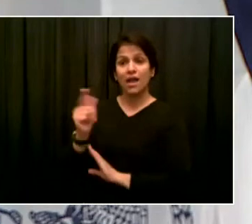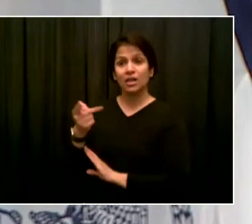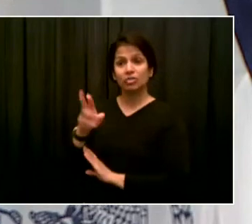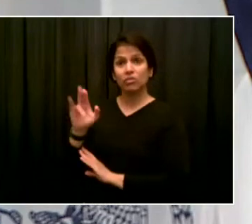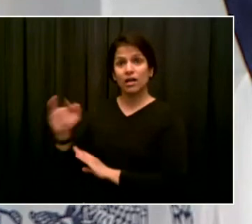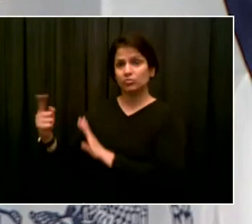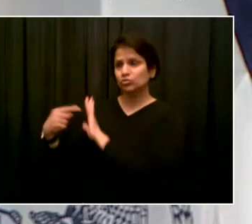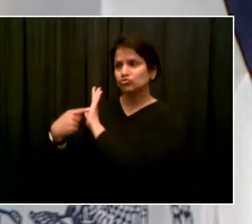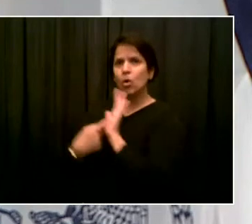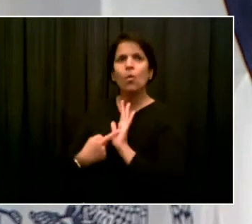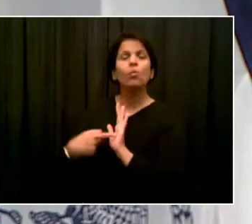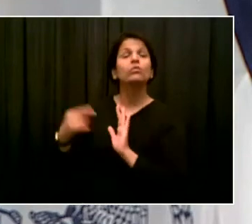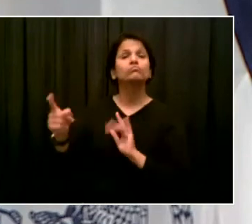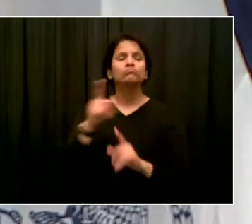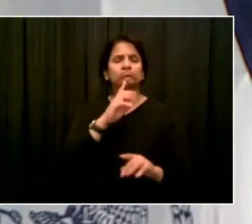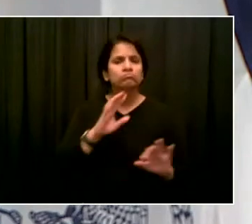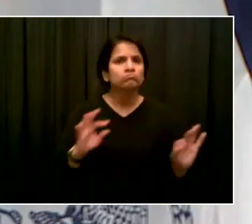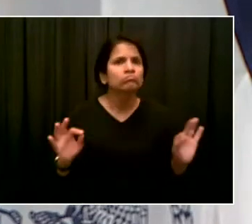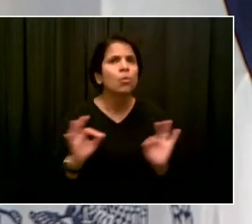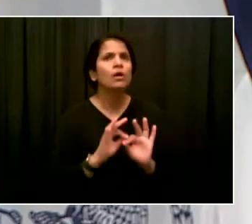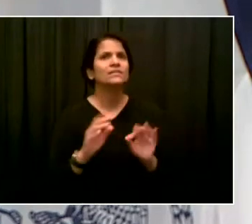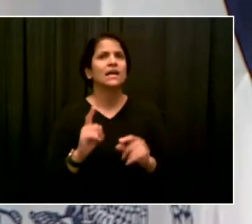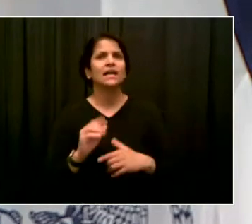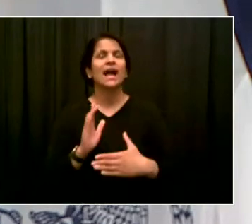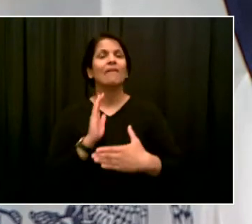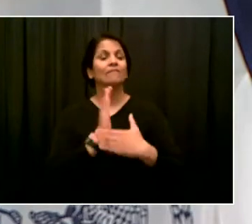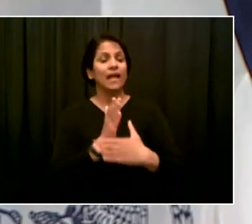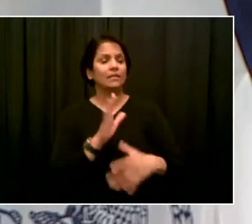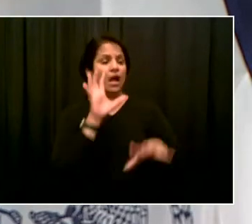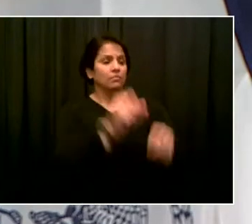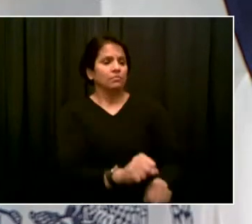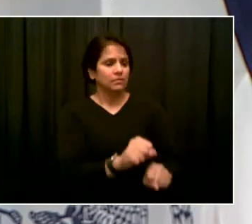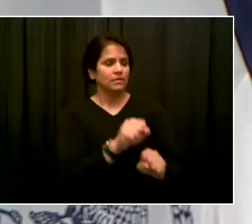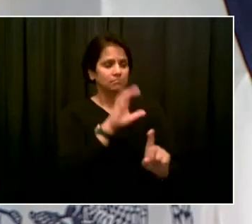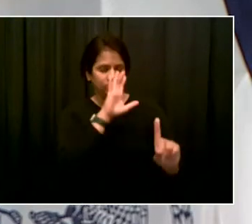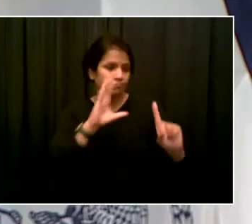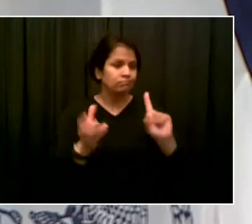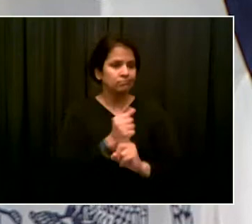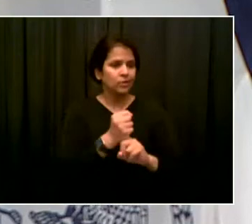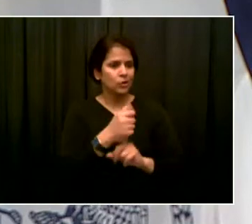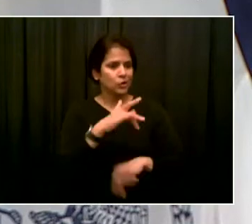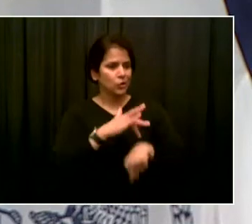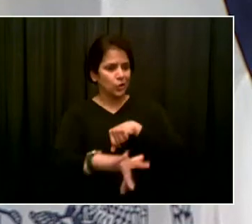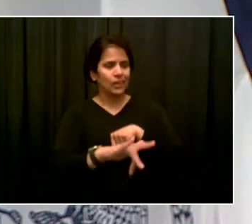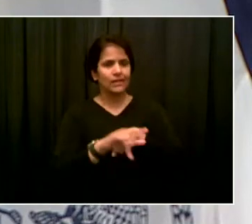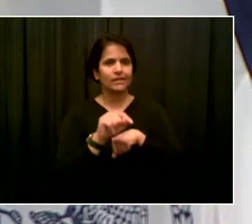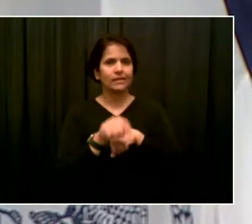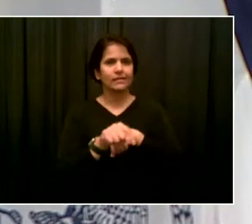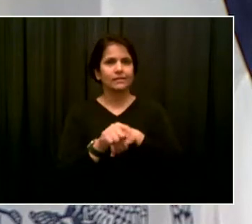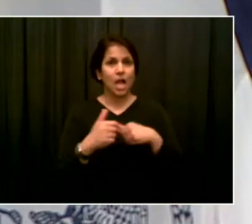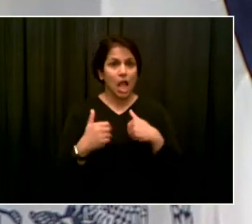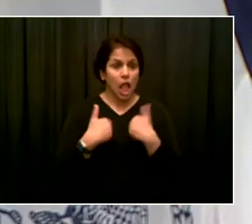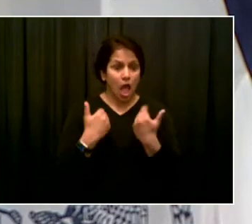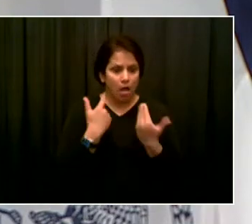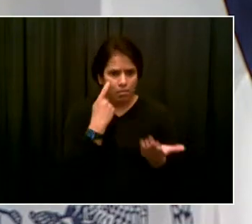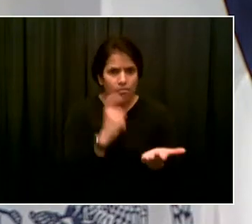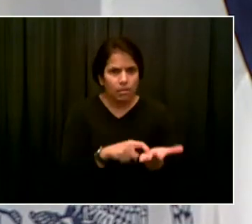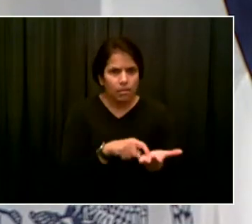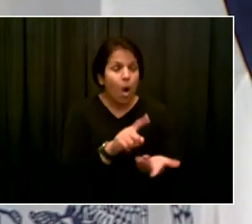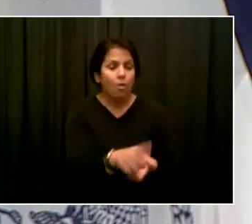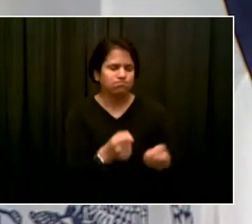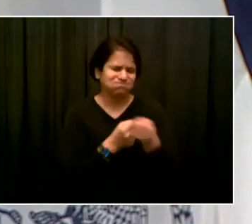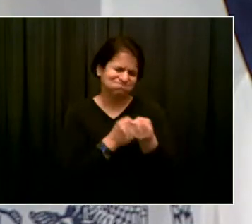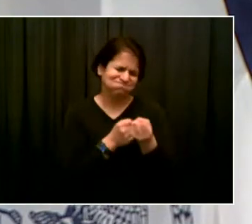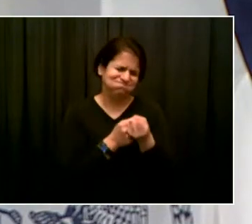that child while they're still young and get them help all along the way during their school years, because now we're going to have mental health support in every school.